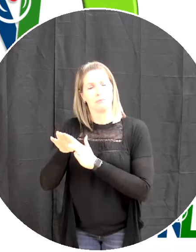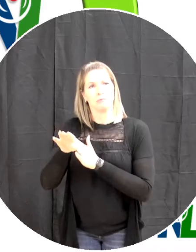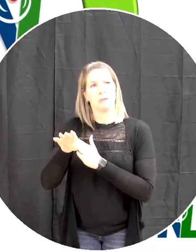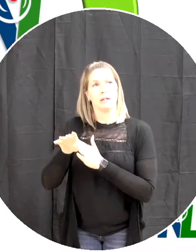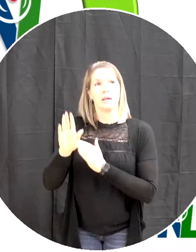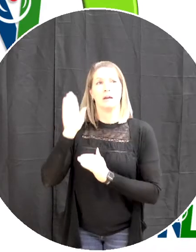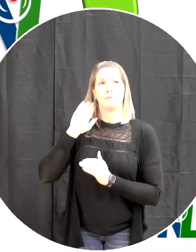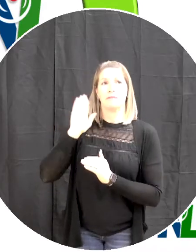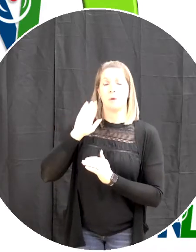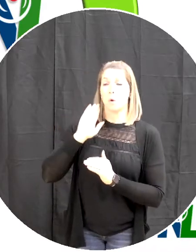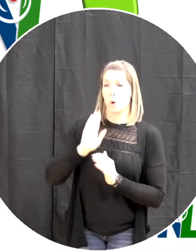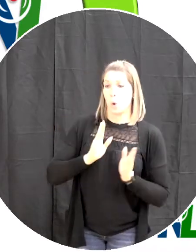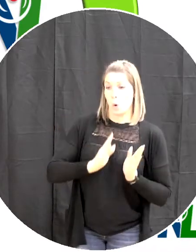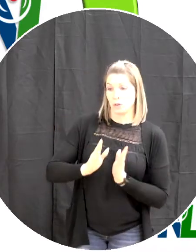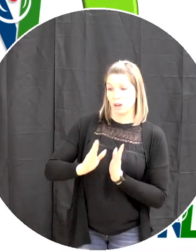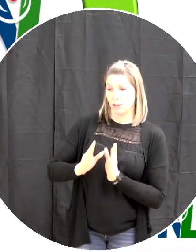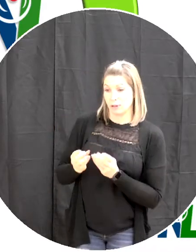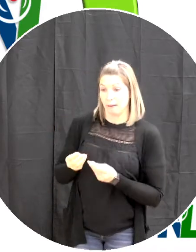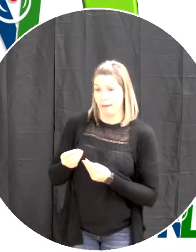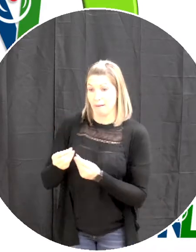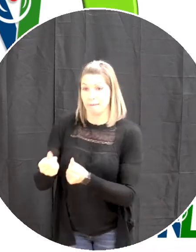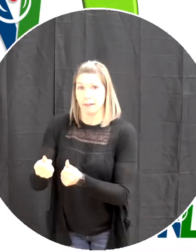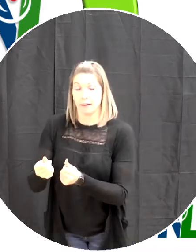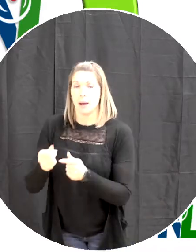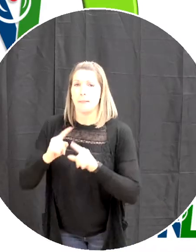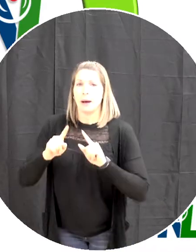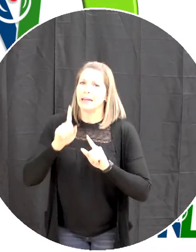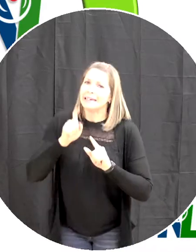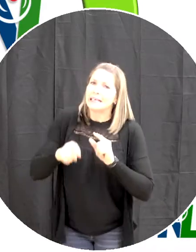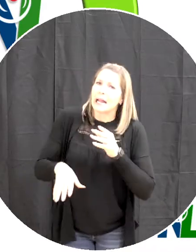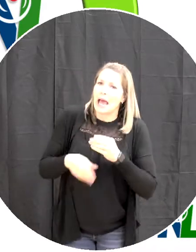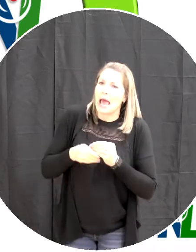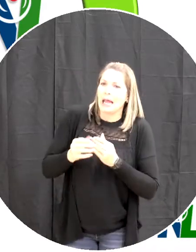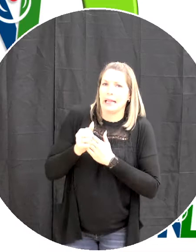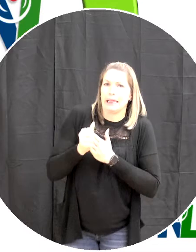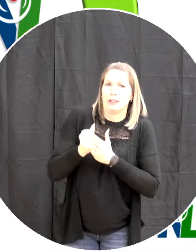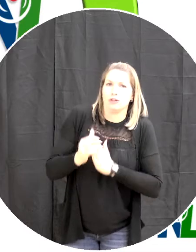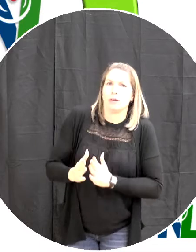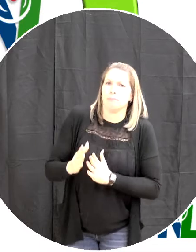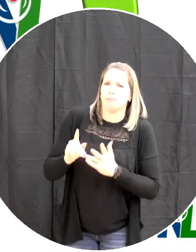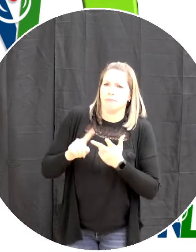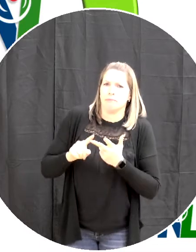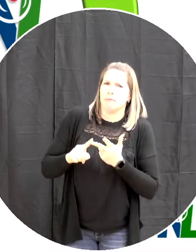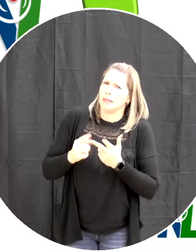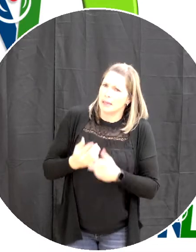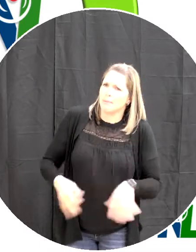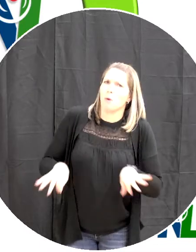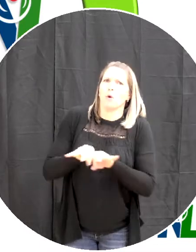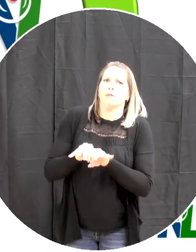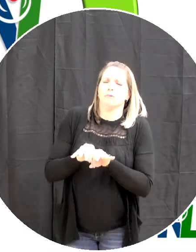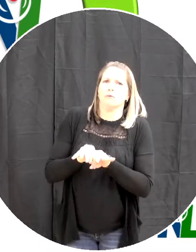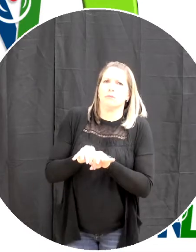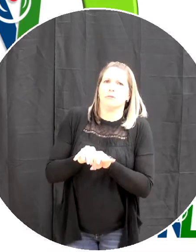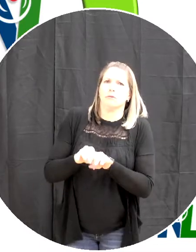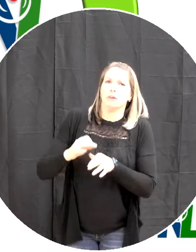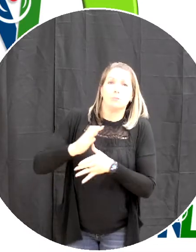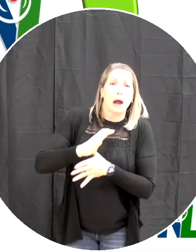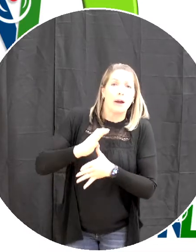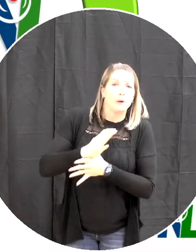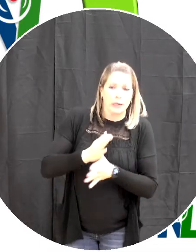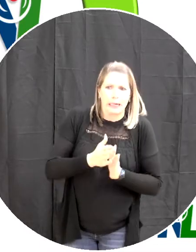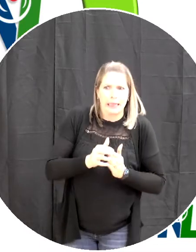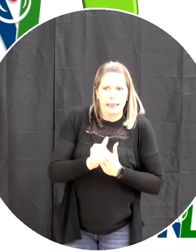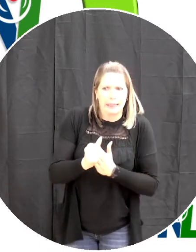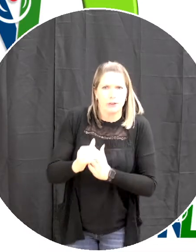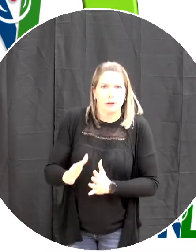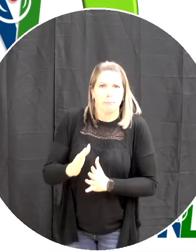organizational effectiveness. But actually having leadership development denoted there as a priority of yours has been very beneficial to